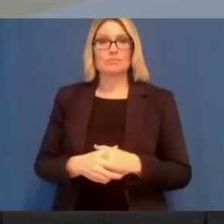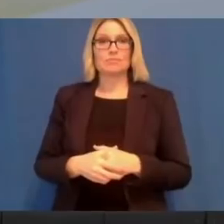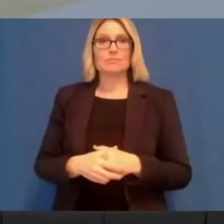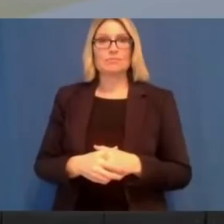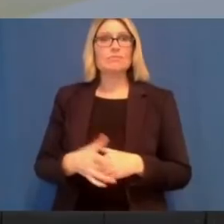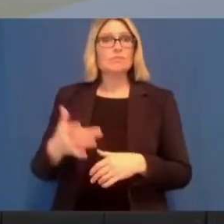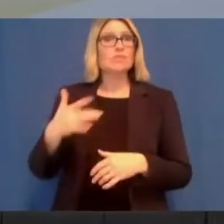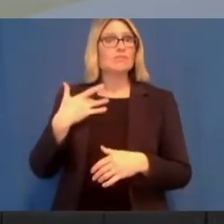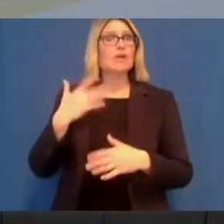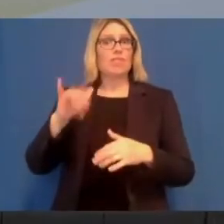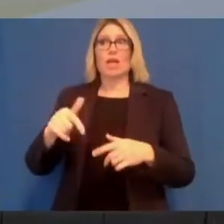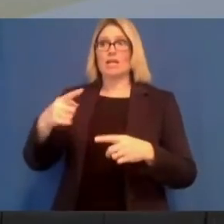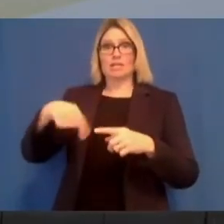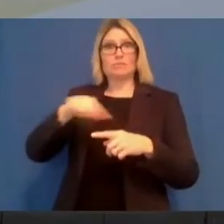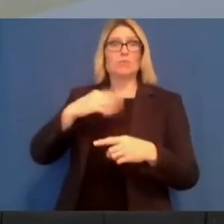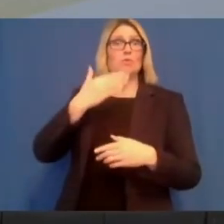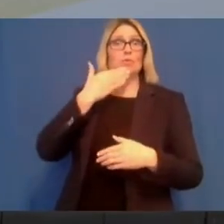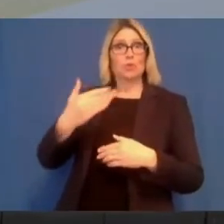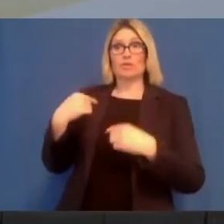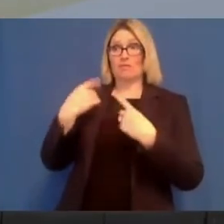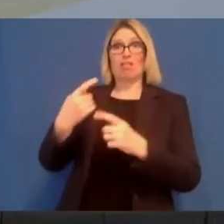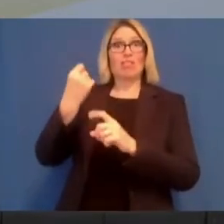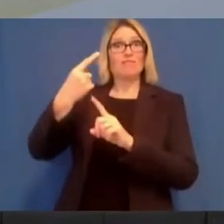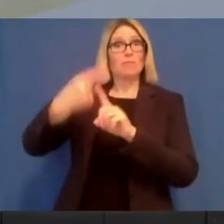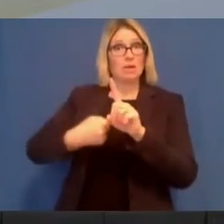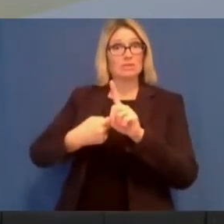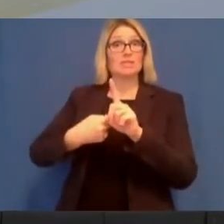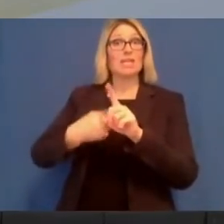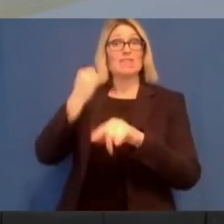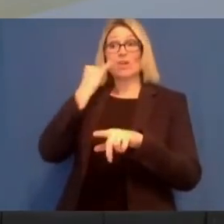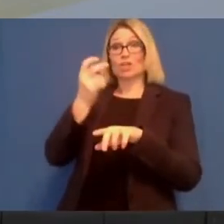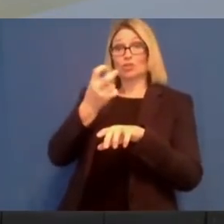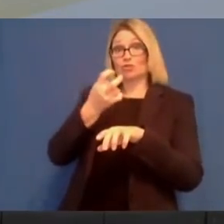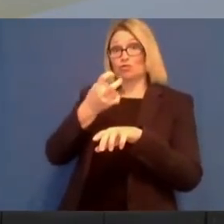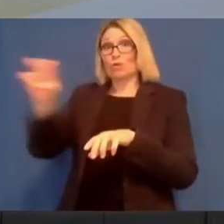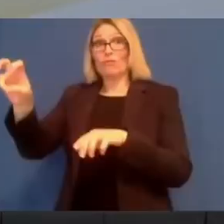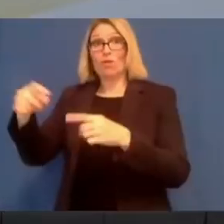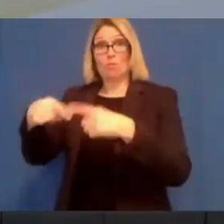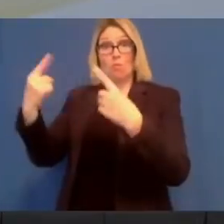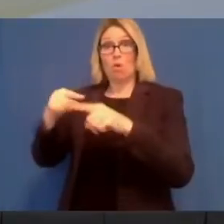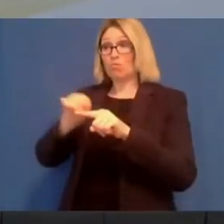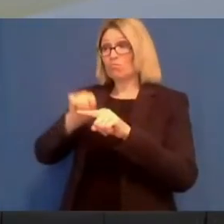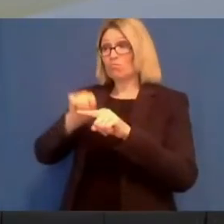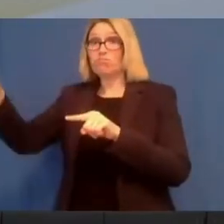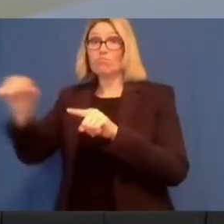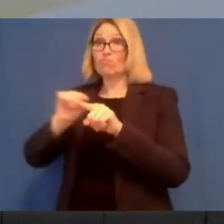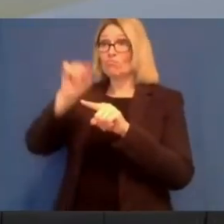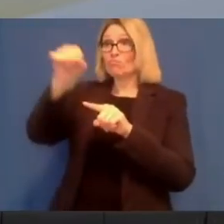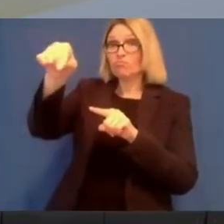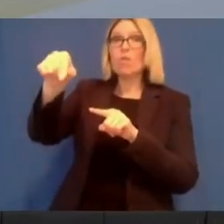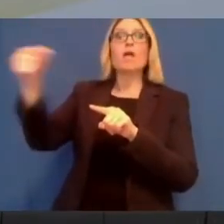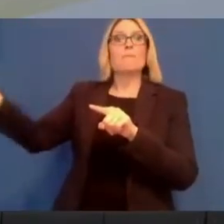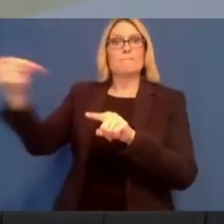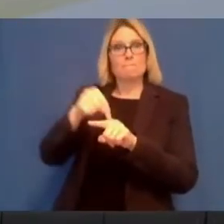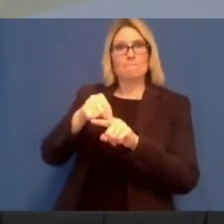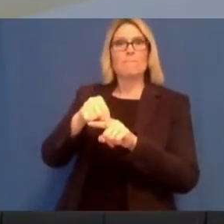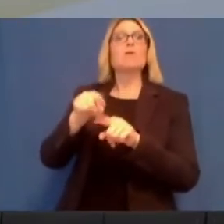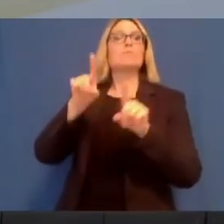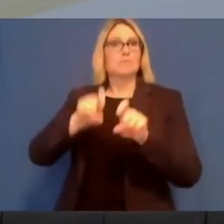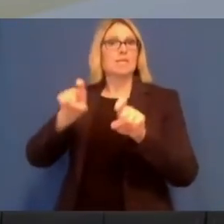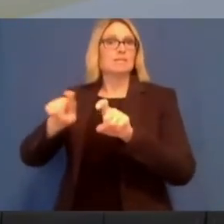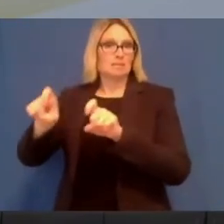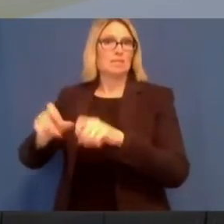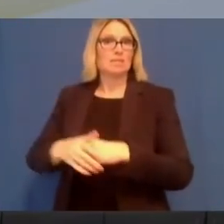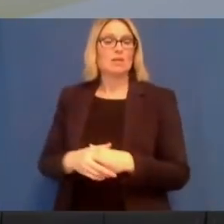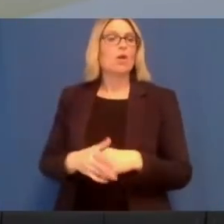our strengths in the last 11 months in terms of our border measures. So they will stay in place, but we'll just